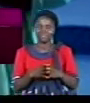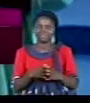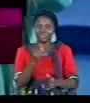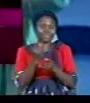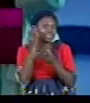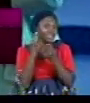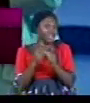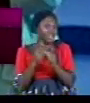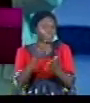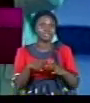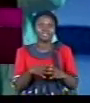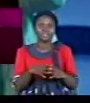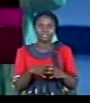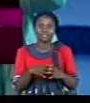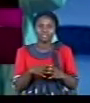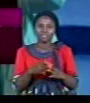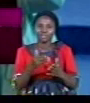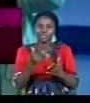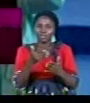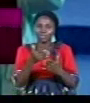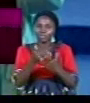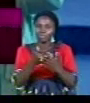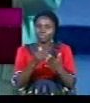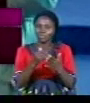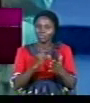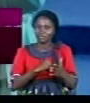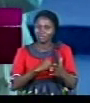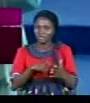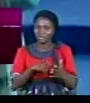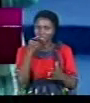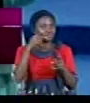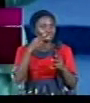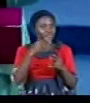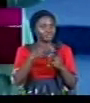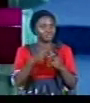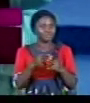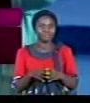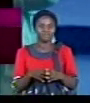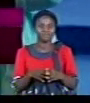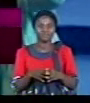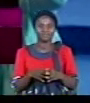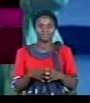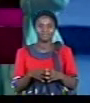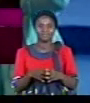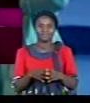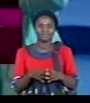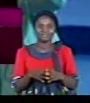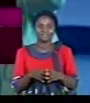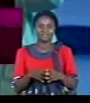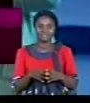But before I say anything, my name is Brother Elim Elmakeze, Elimbo